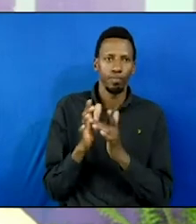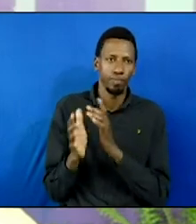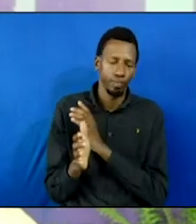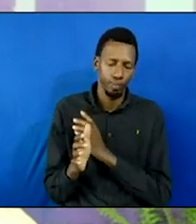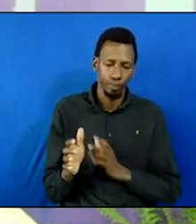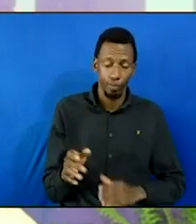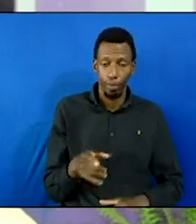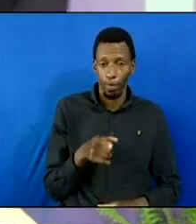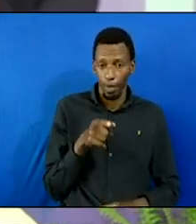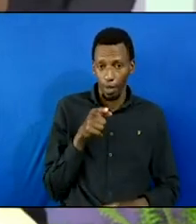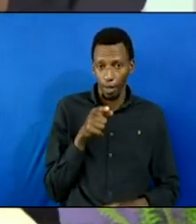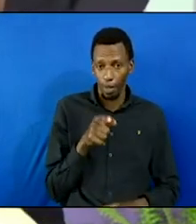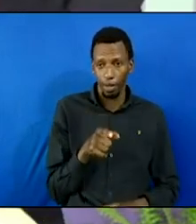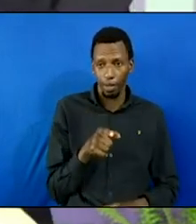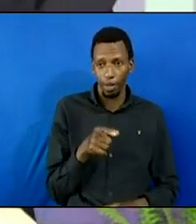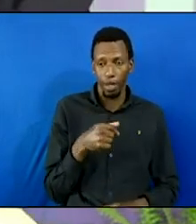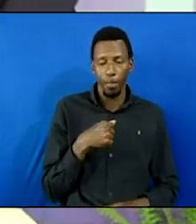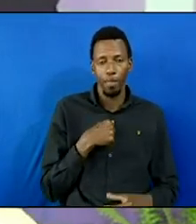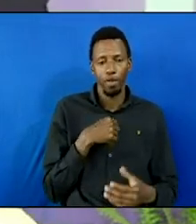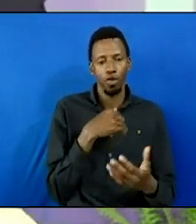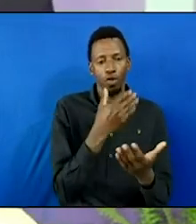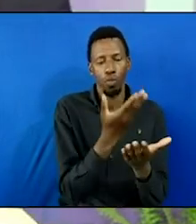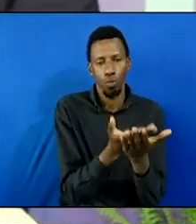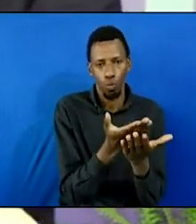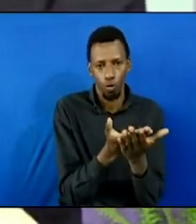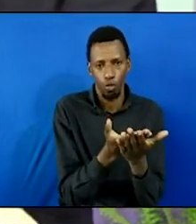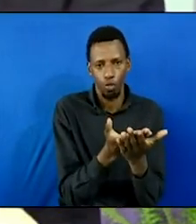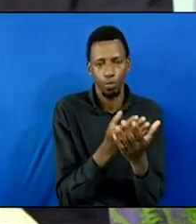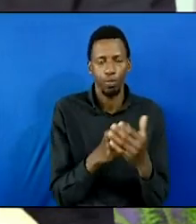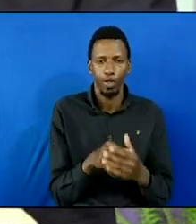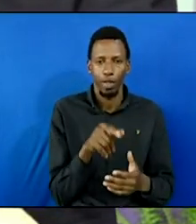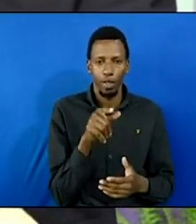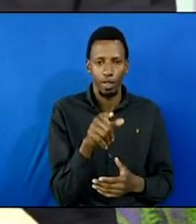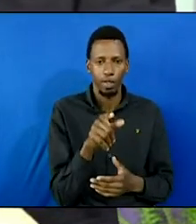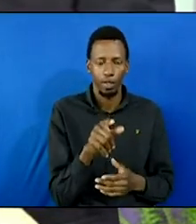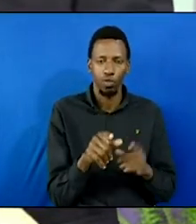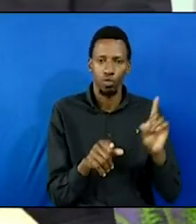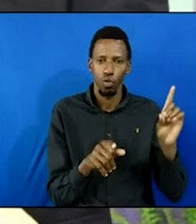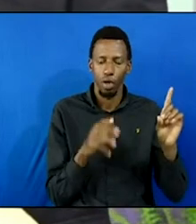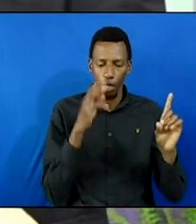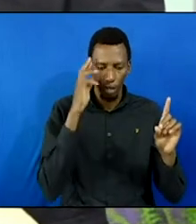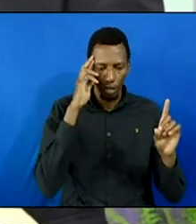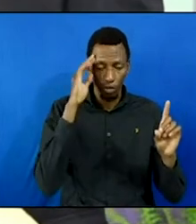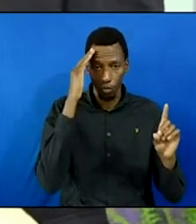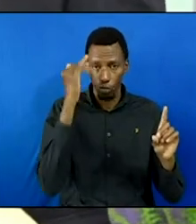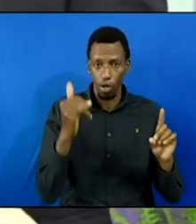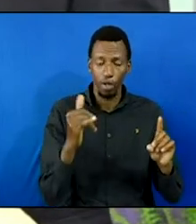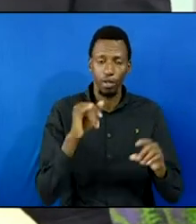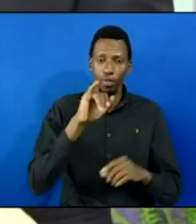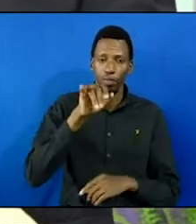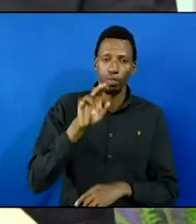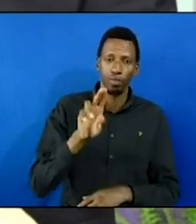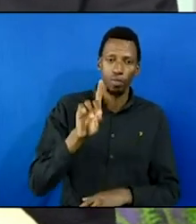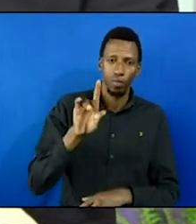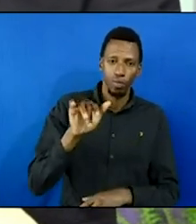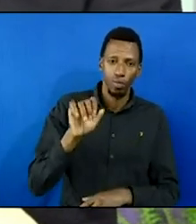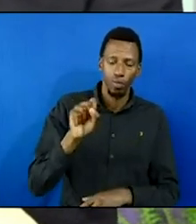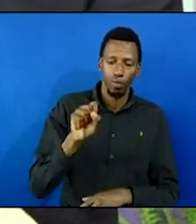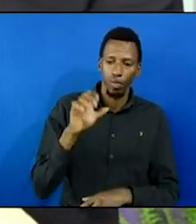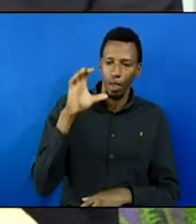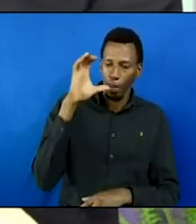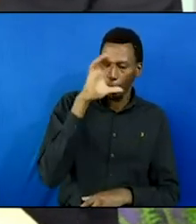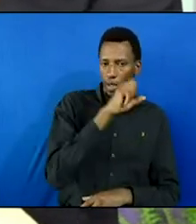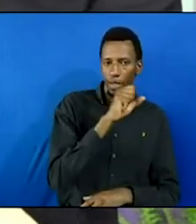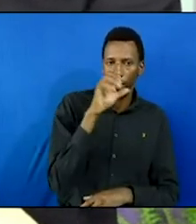Christ. This, I propose, is one of the reasons why Judas missed out